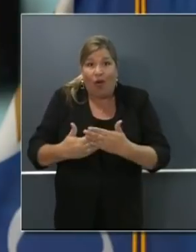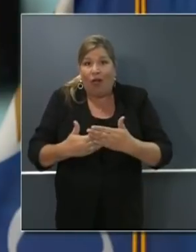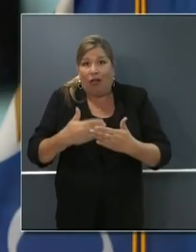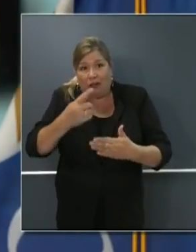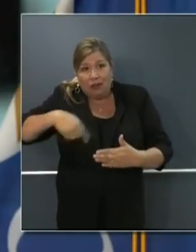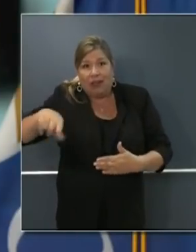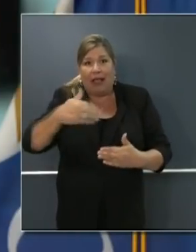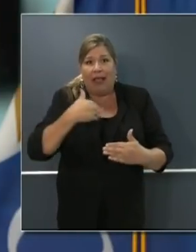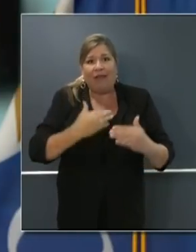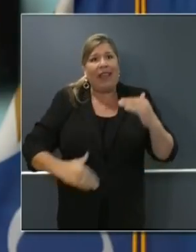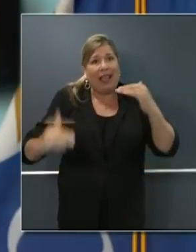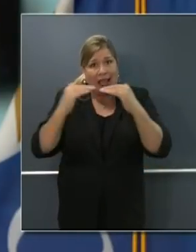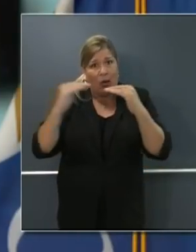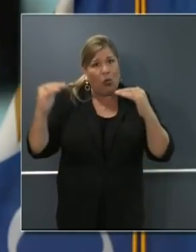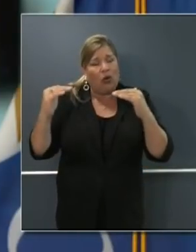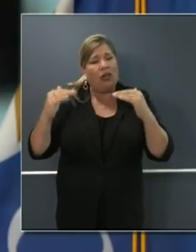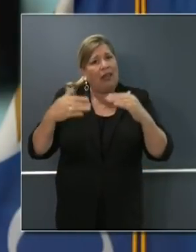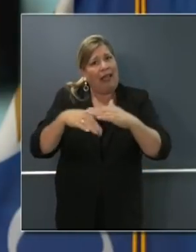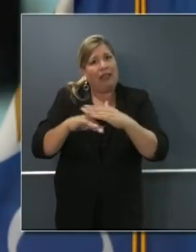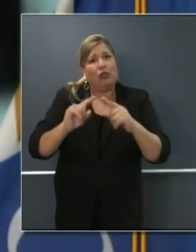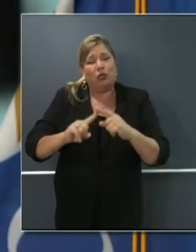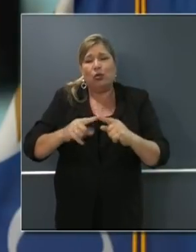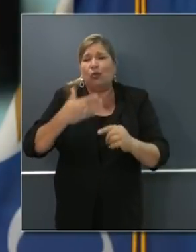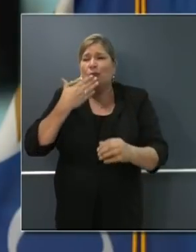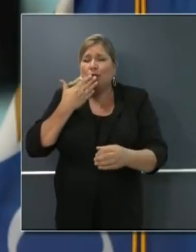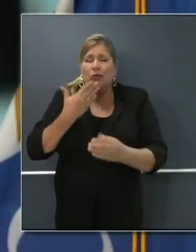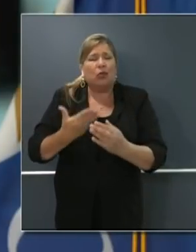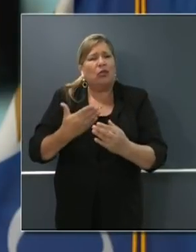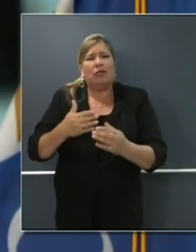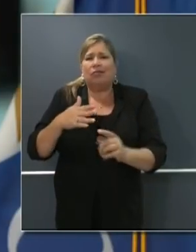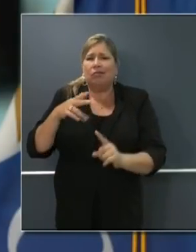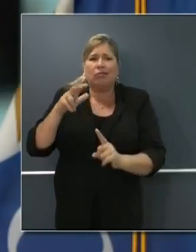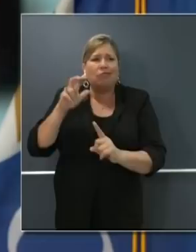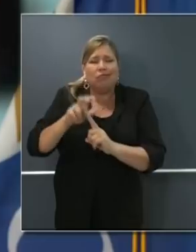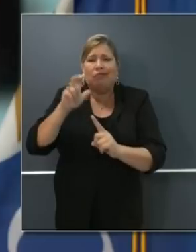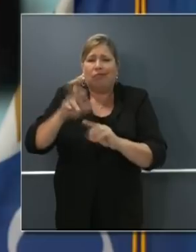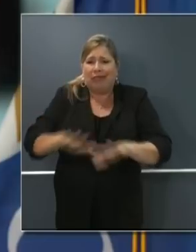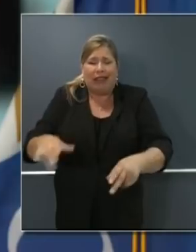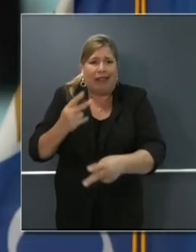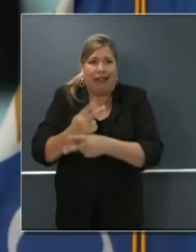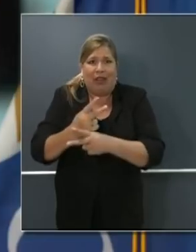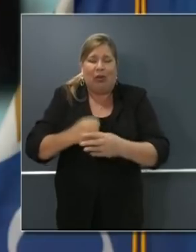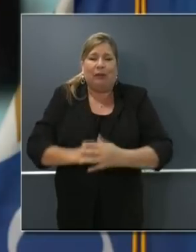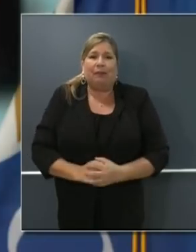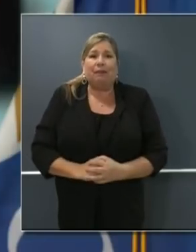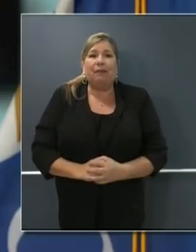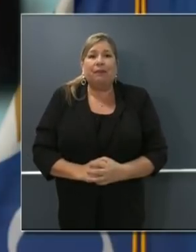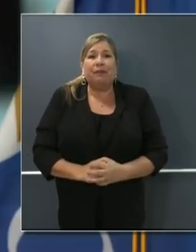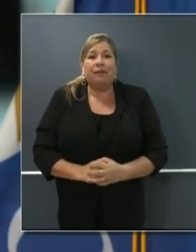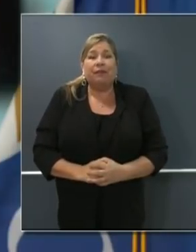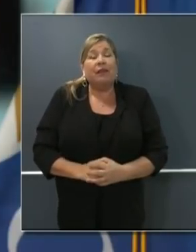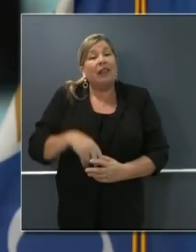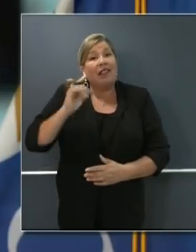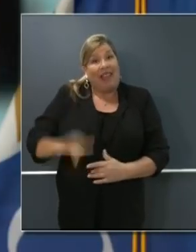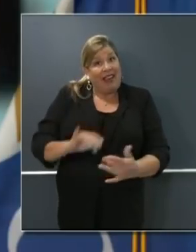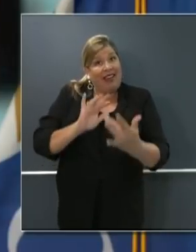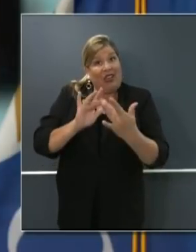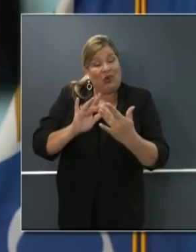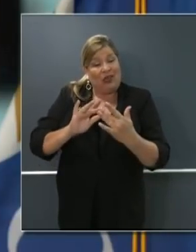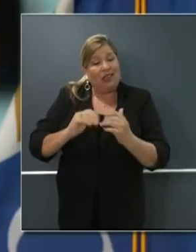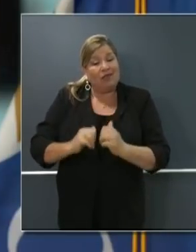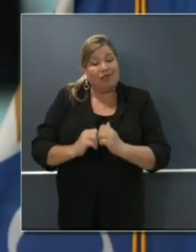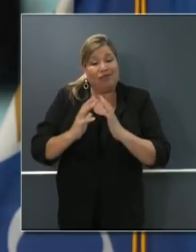equitable access to high-quality child care in this state. This portal, by the way, was inspired by the good work